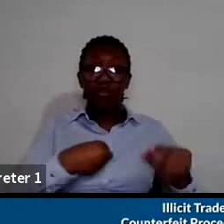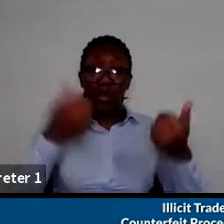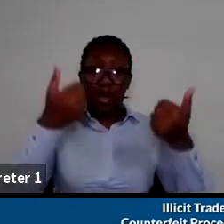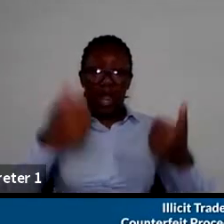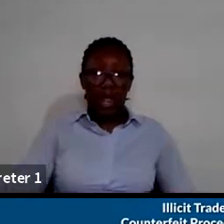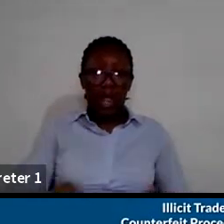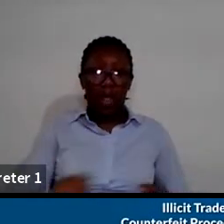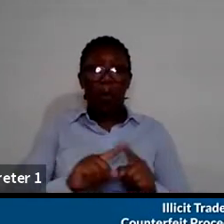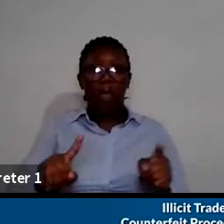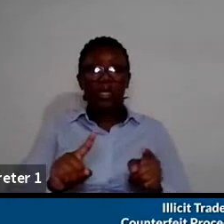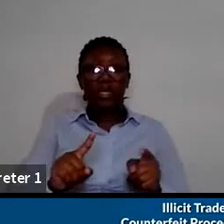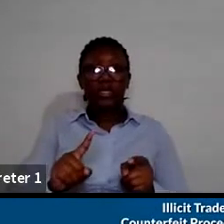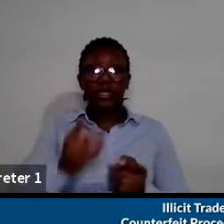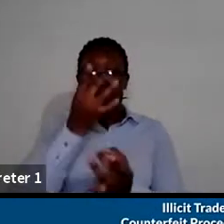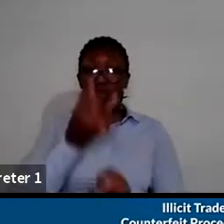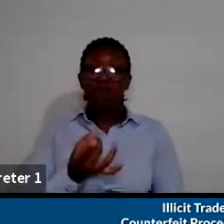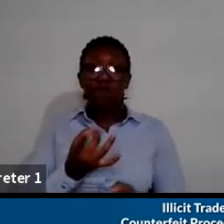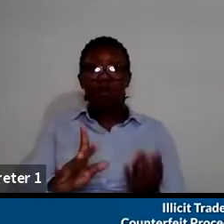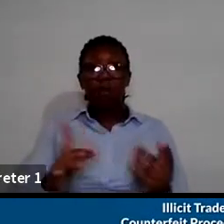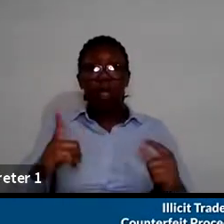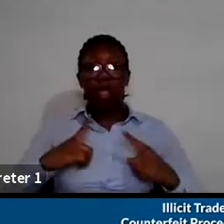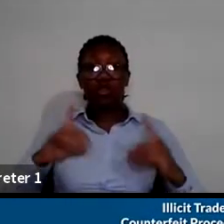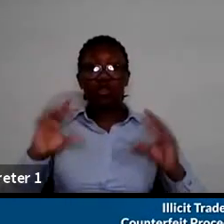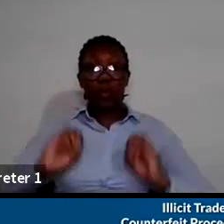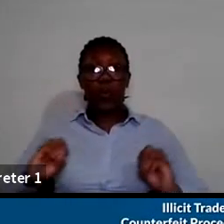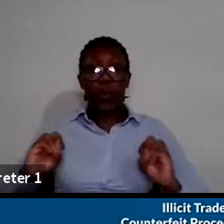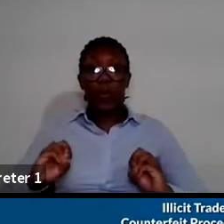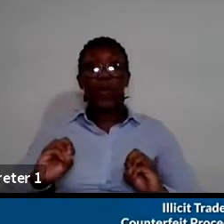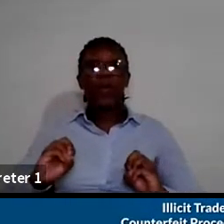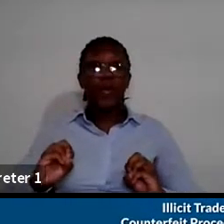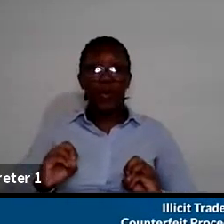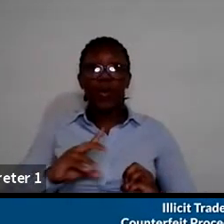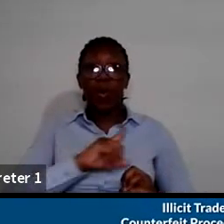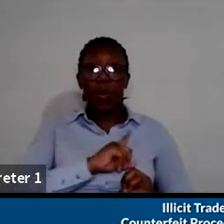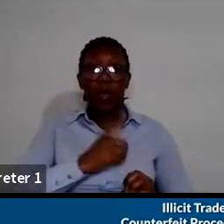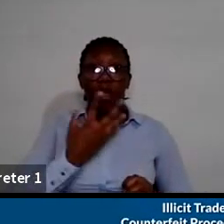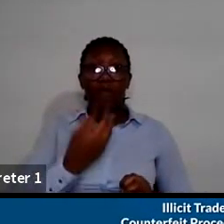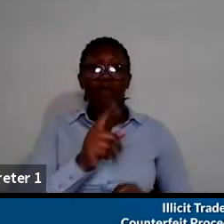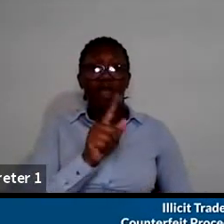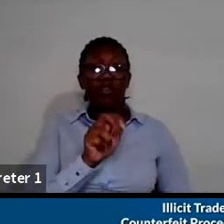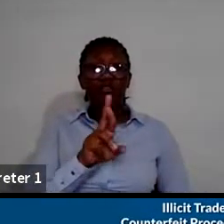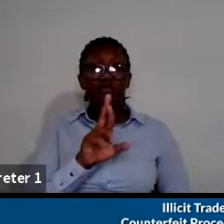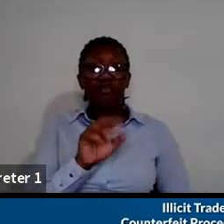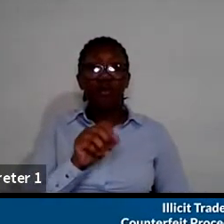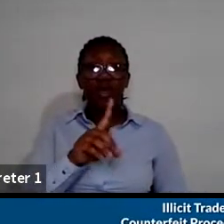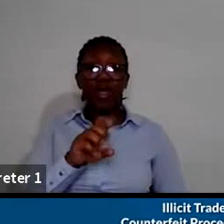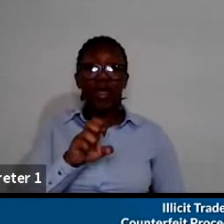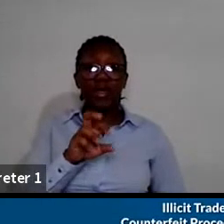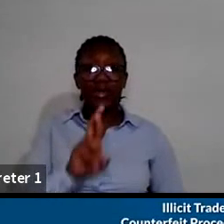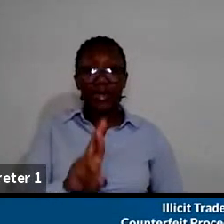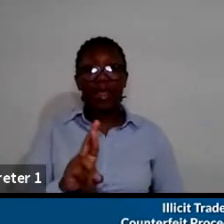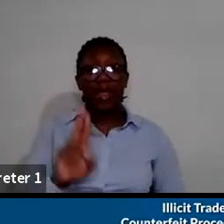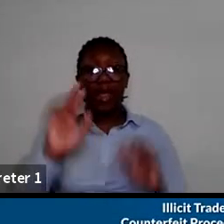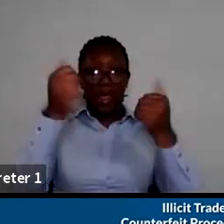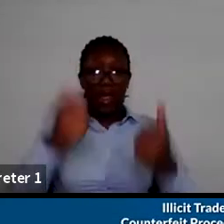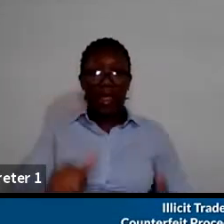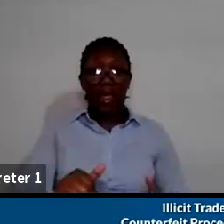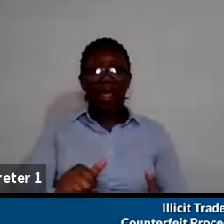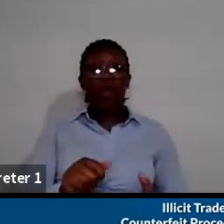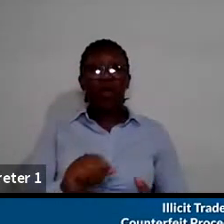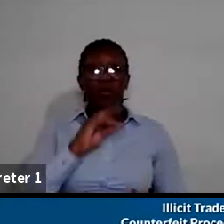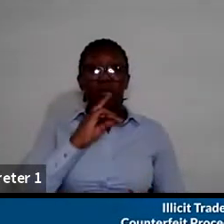notice? Why is SARS removing monies from traders' accounts without prior notice? I